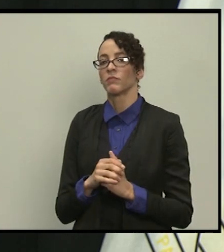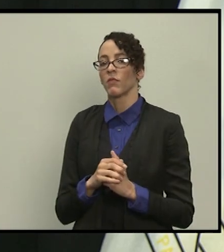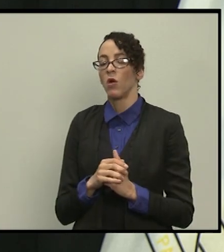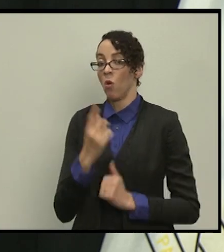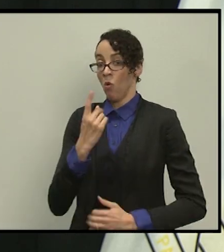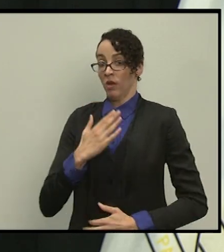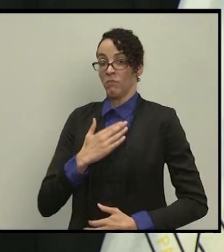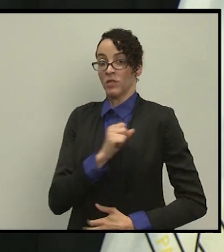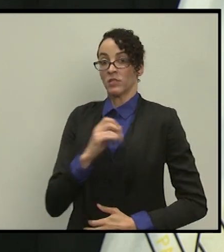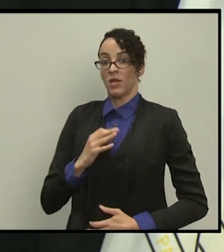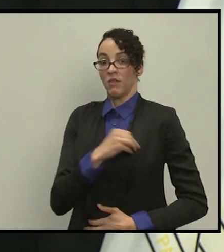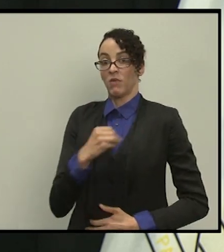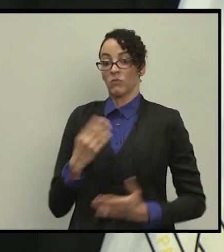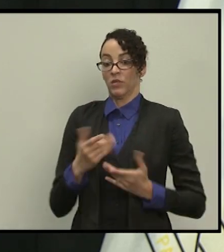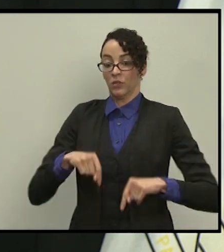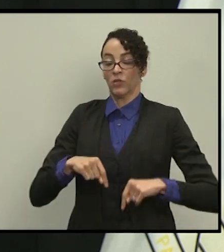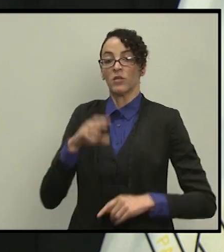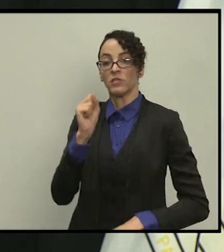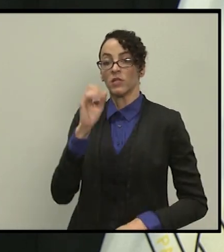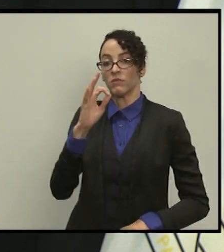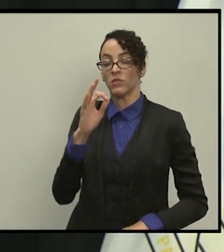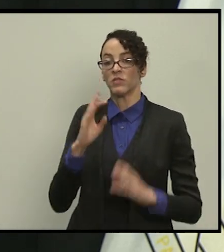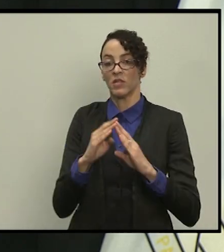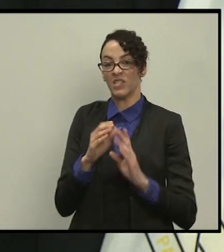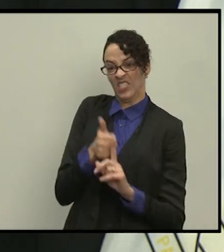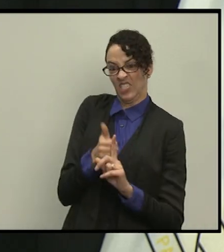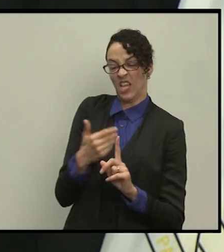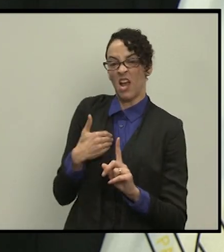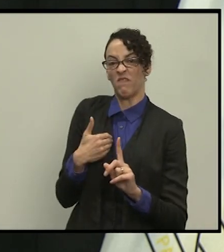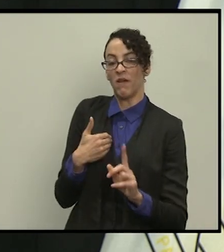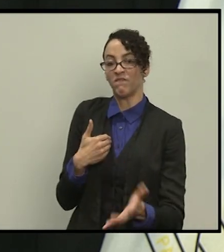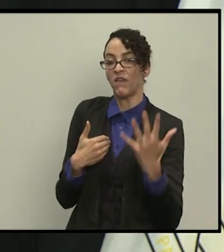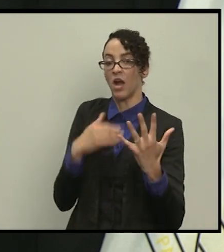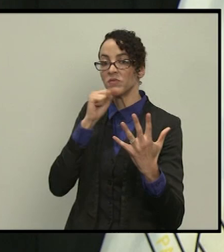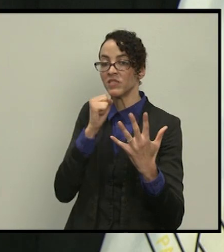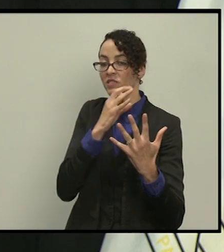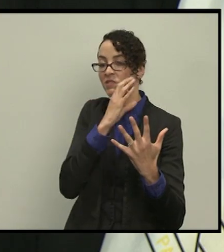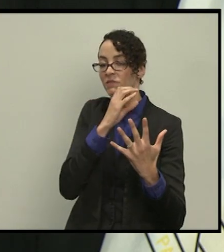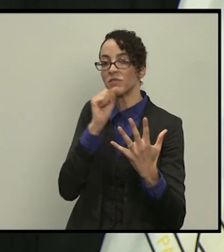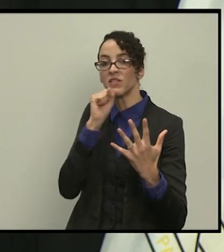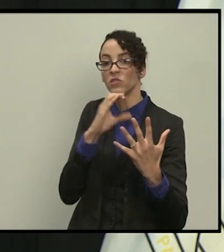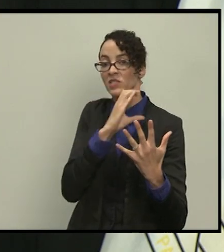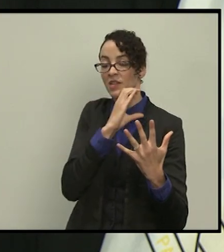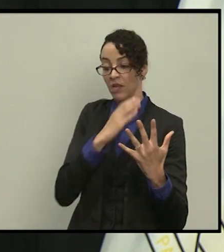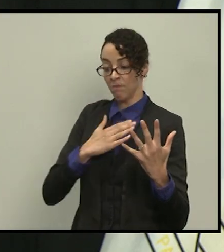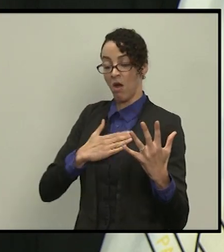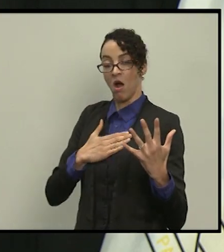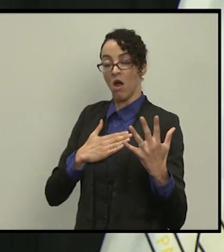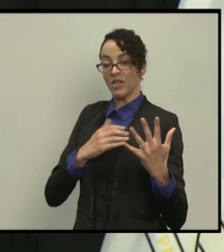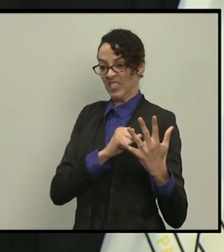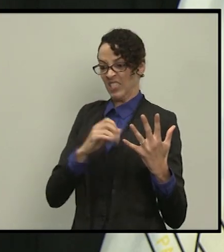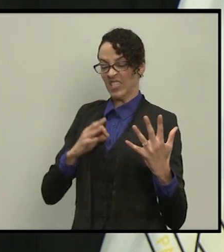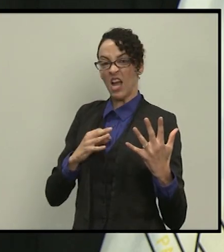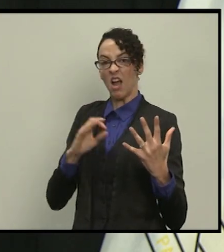city has five seniors that she specifically shops for every single week. And those are the seniors that